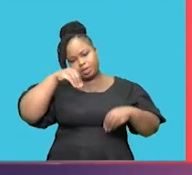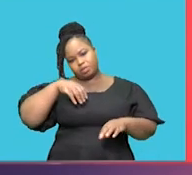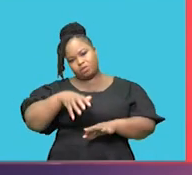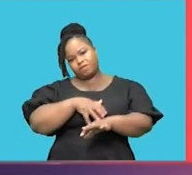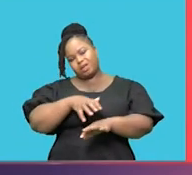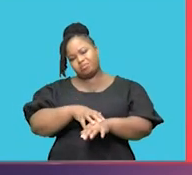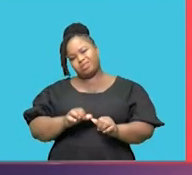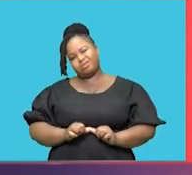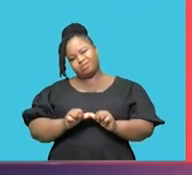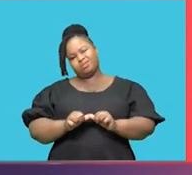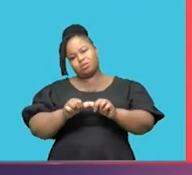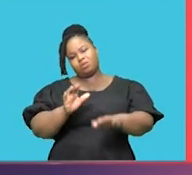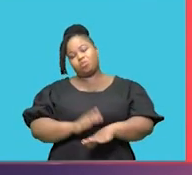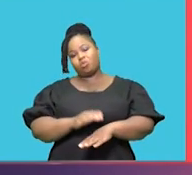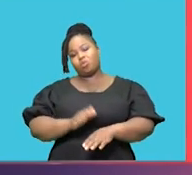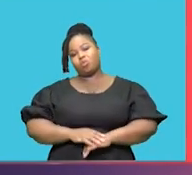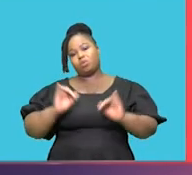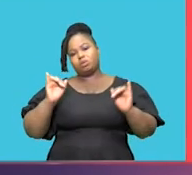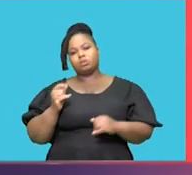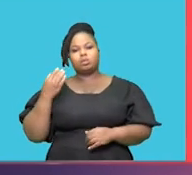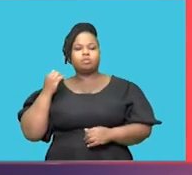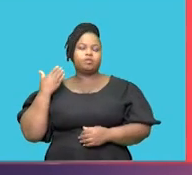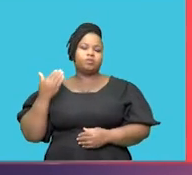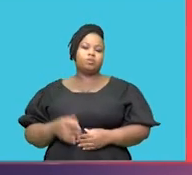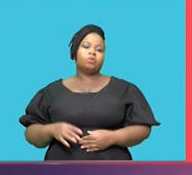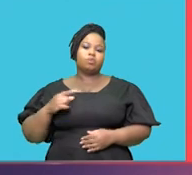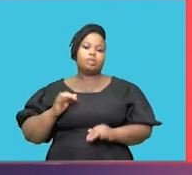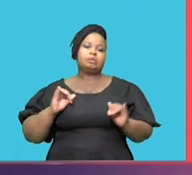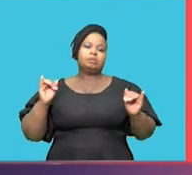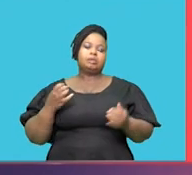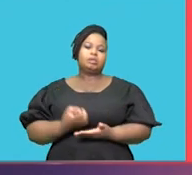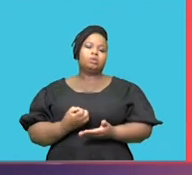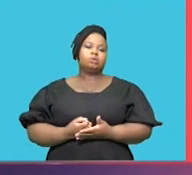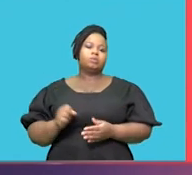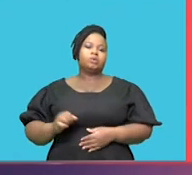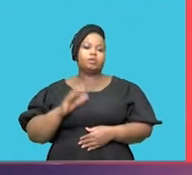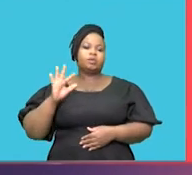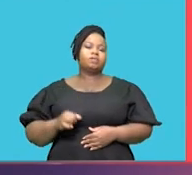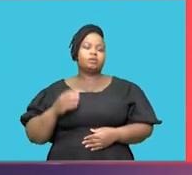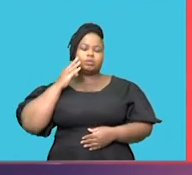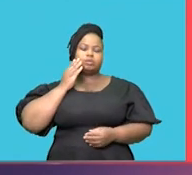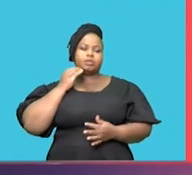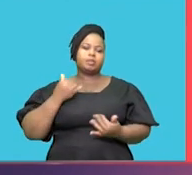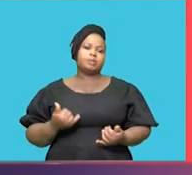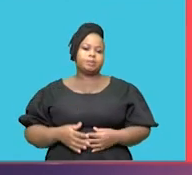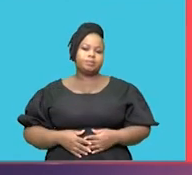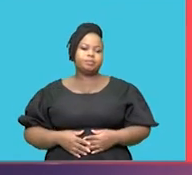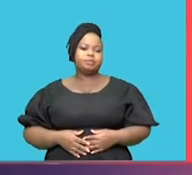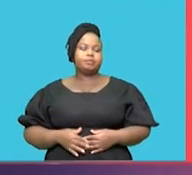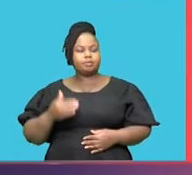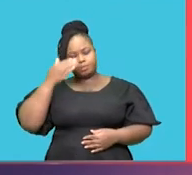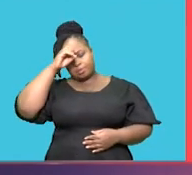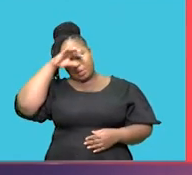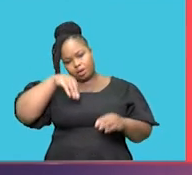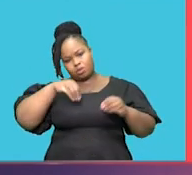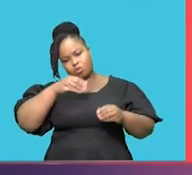will also continue in higher volumes than before, thus worsening the economic crisis South Africa is experiencing. Mine workers